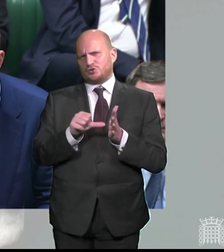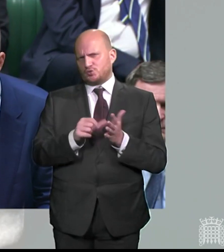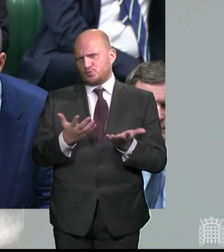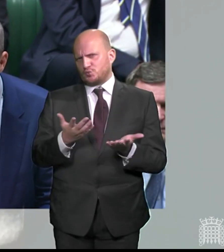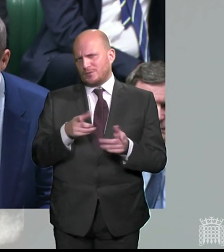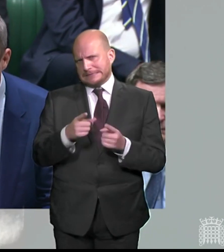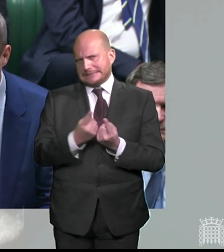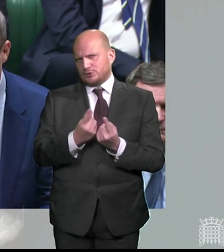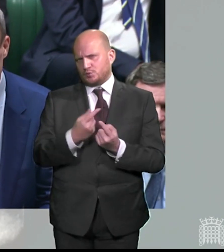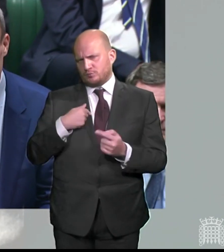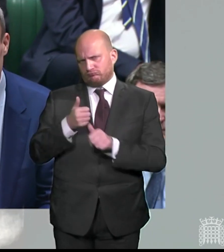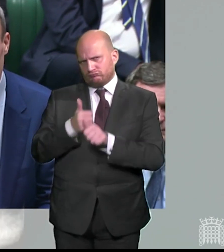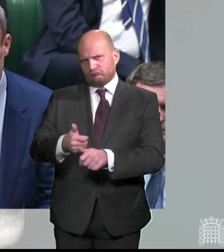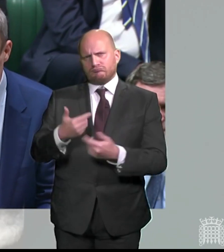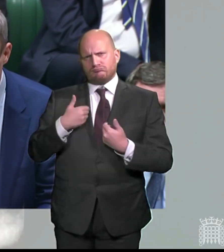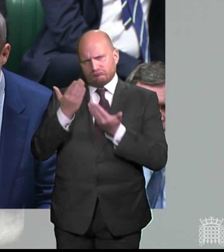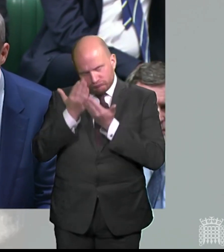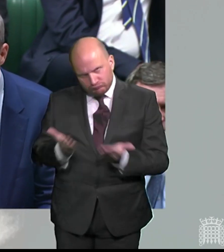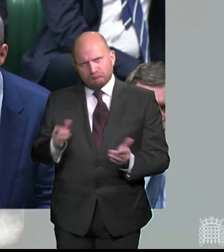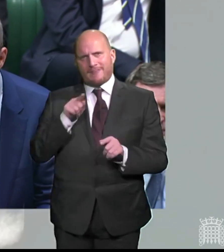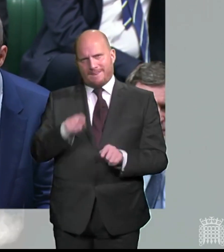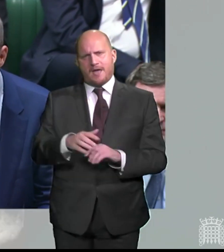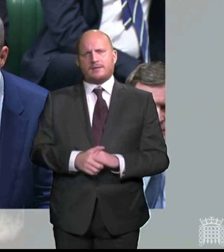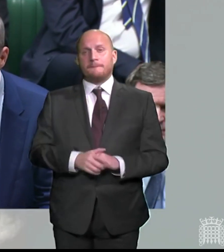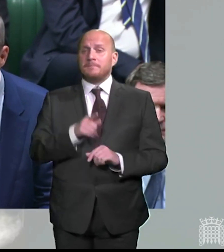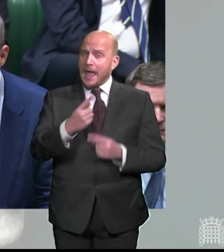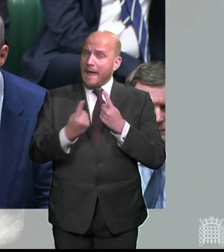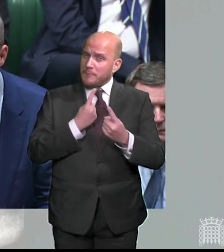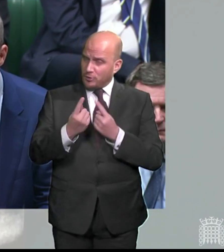Thank you. Angela Rayner. Thank you, Mr Speaker. Maybe he just